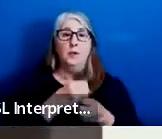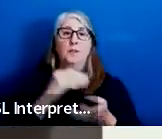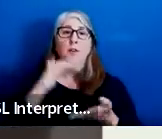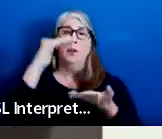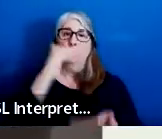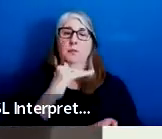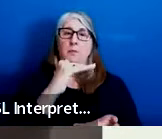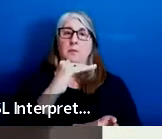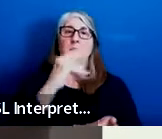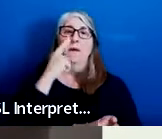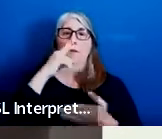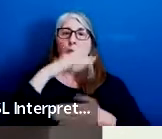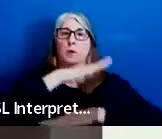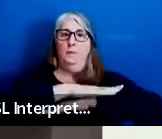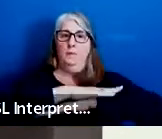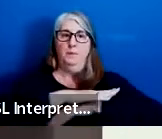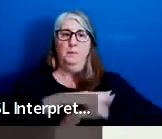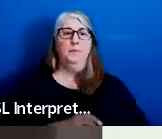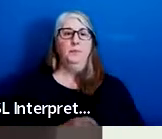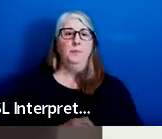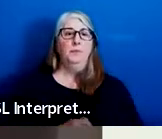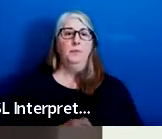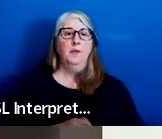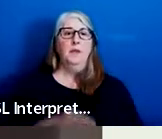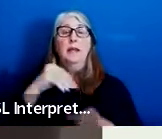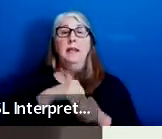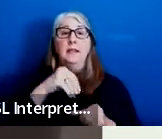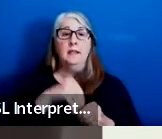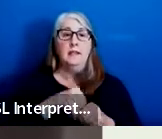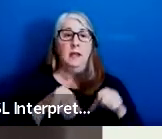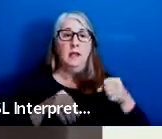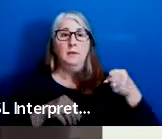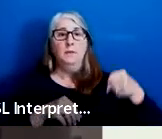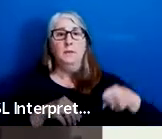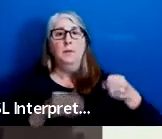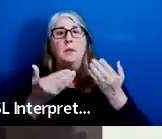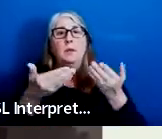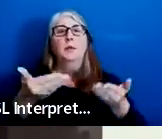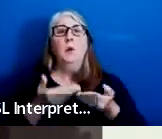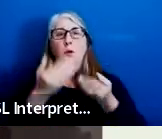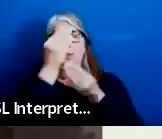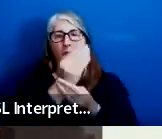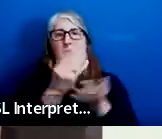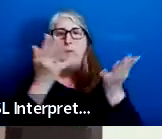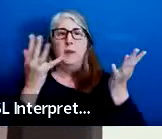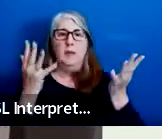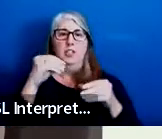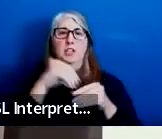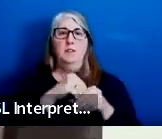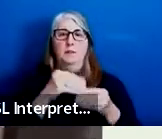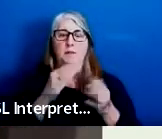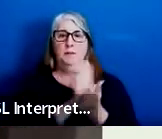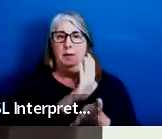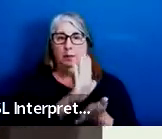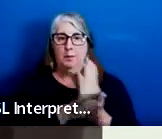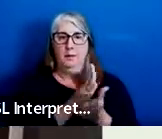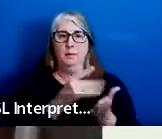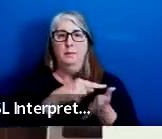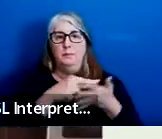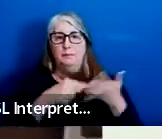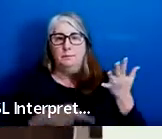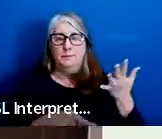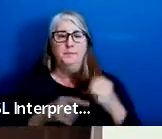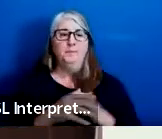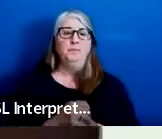pail. Located inside is your welcome packet filled with important information regarding the PGC